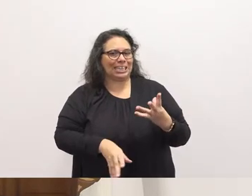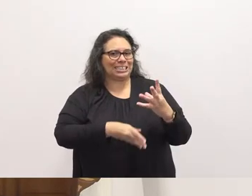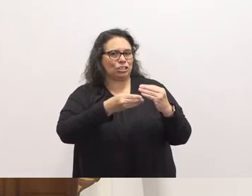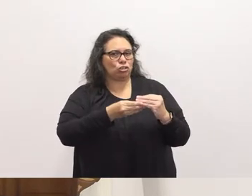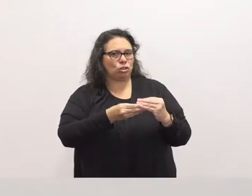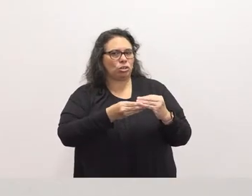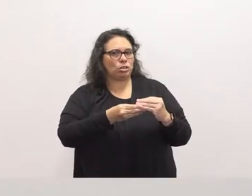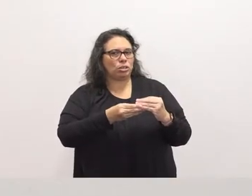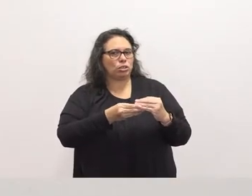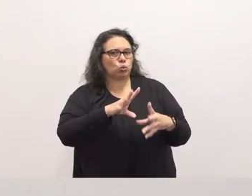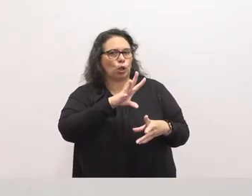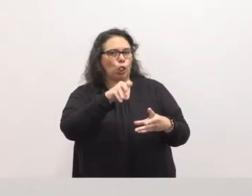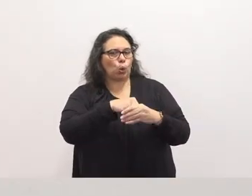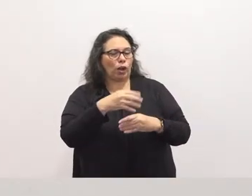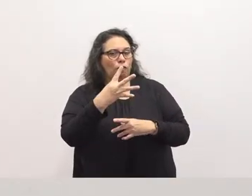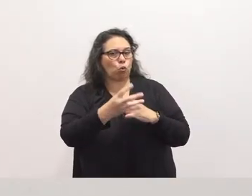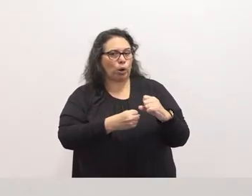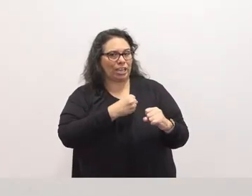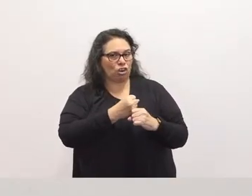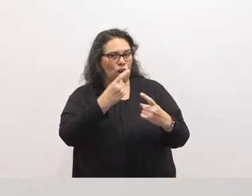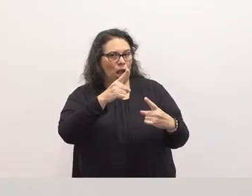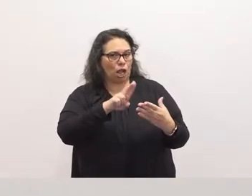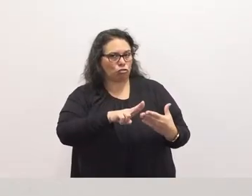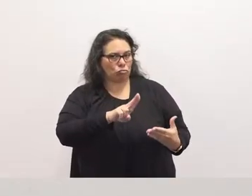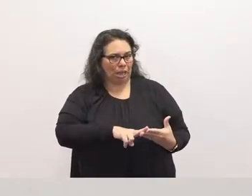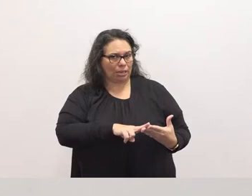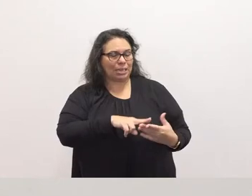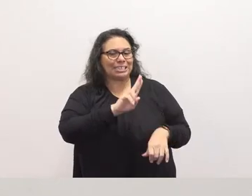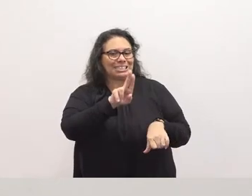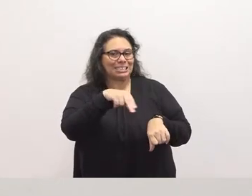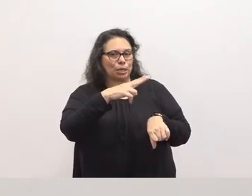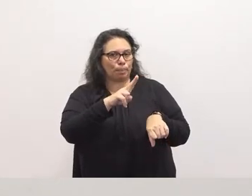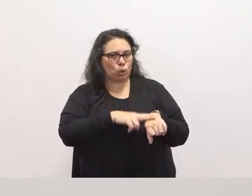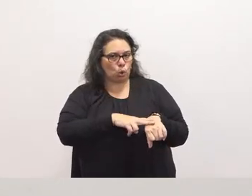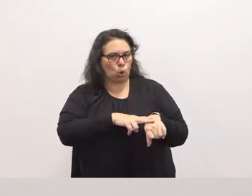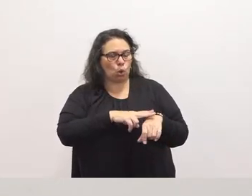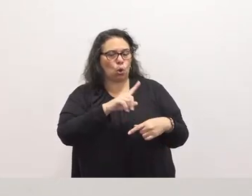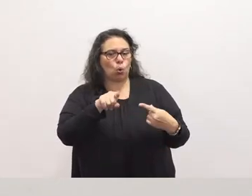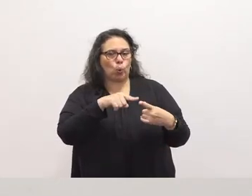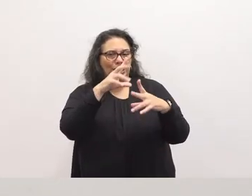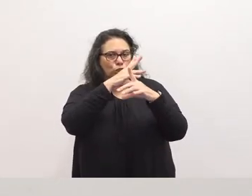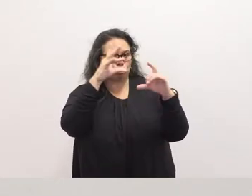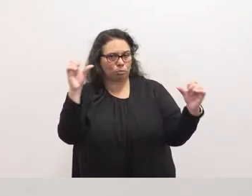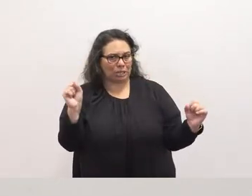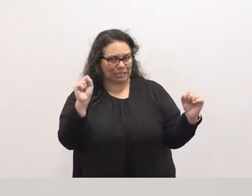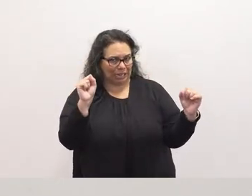4-year contract. And this is typical with superintendents